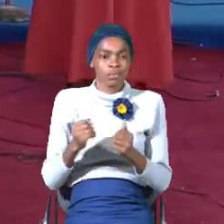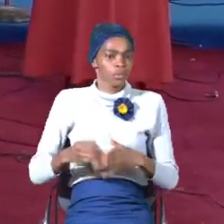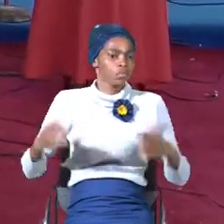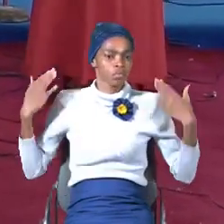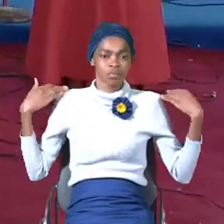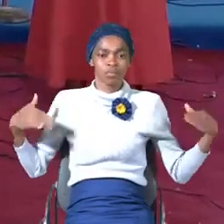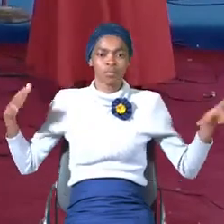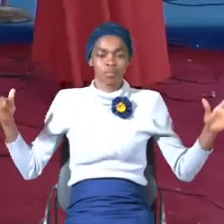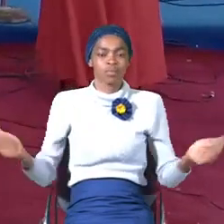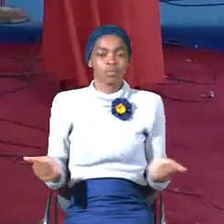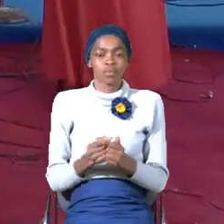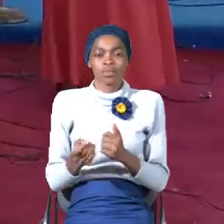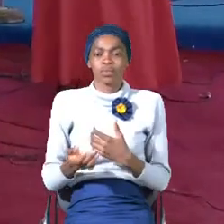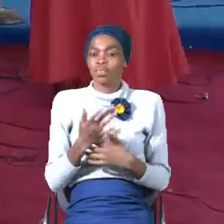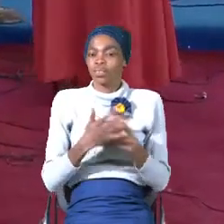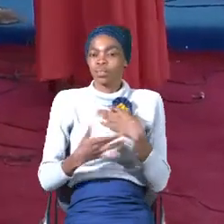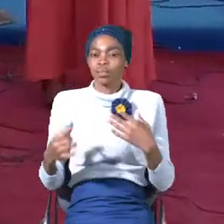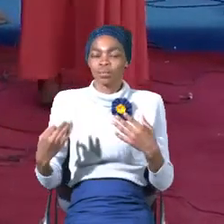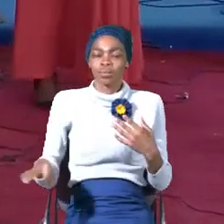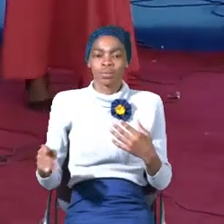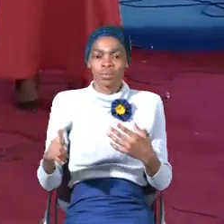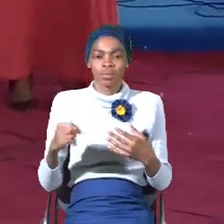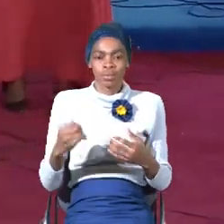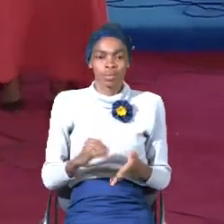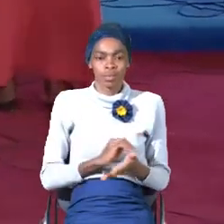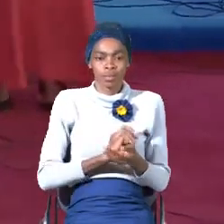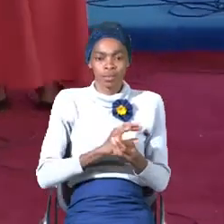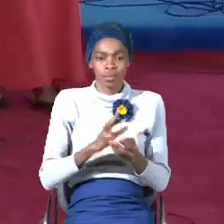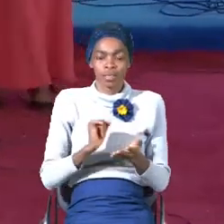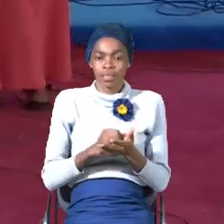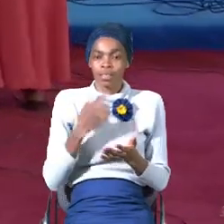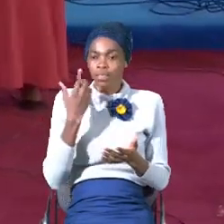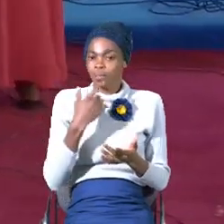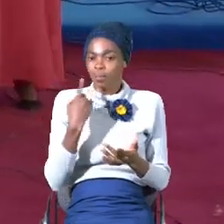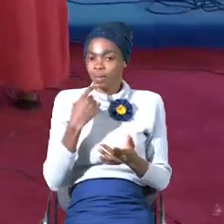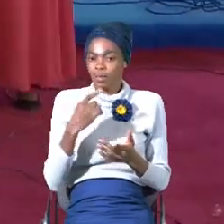blood of sprinkling that speaks better things than the blood of Abel. If you are